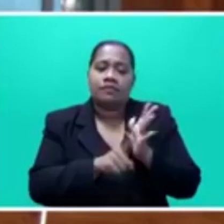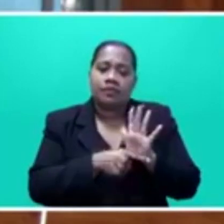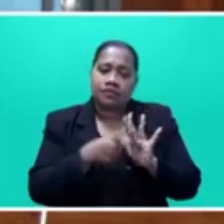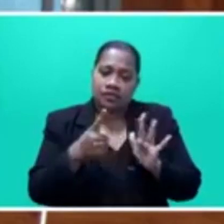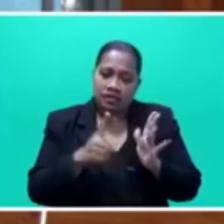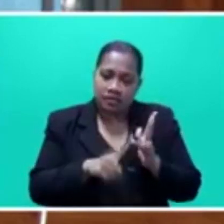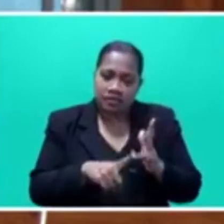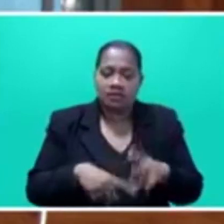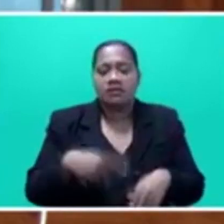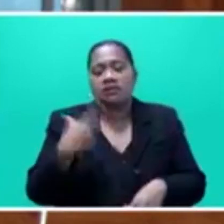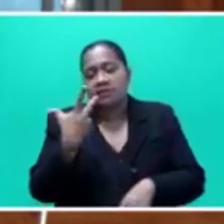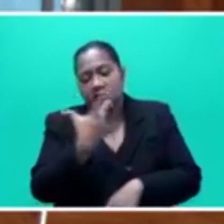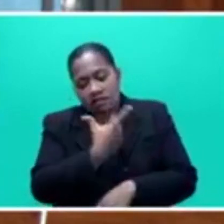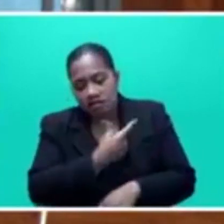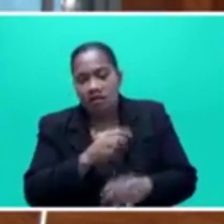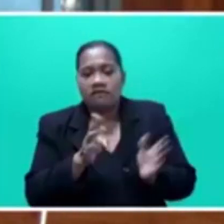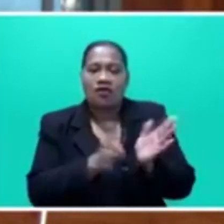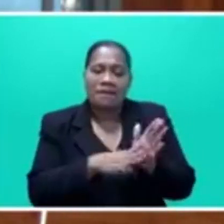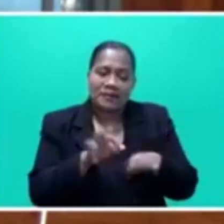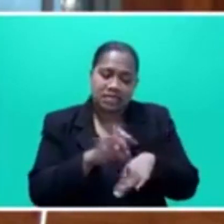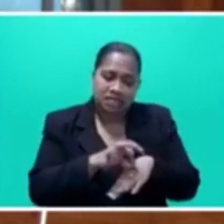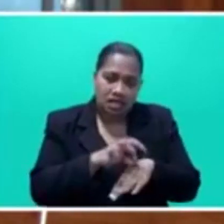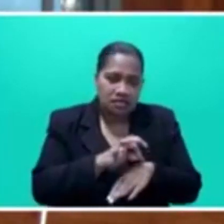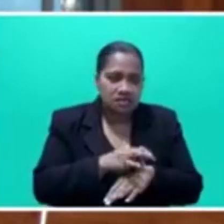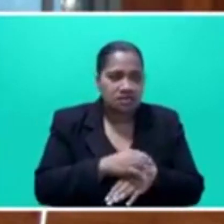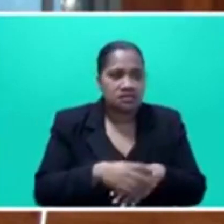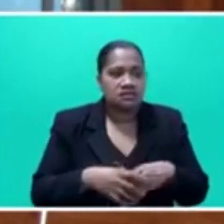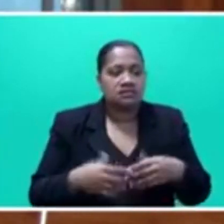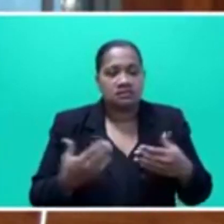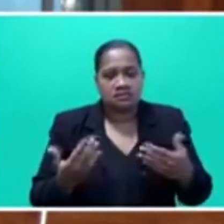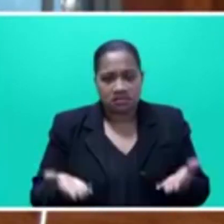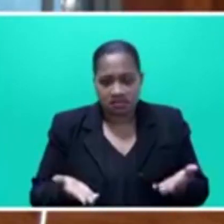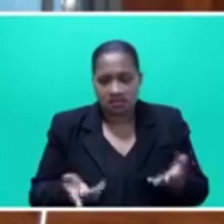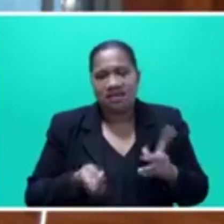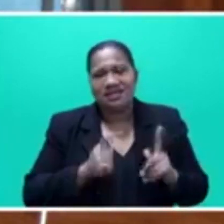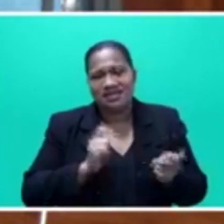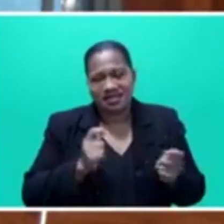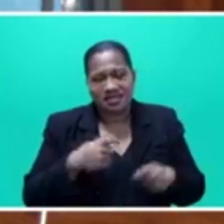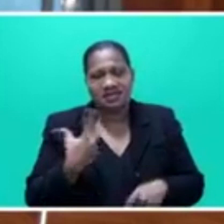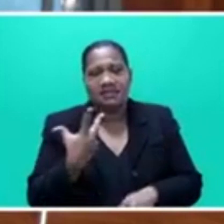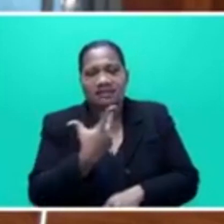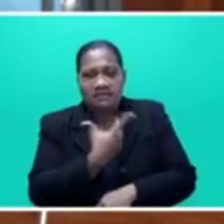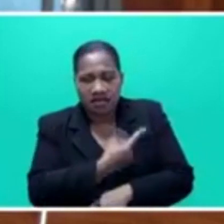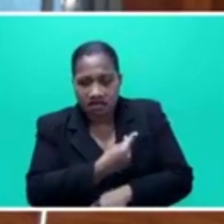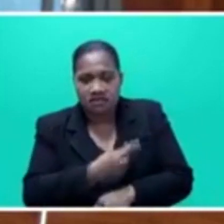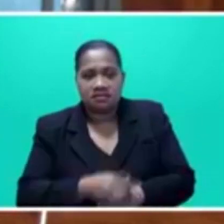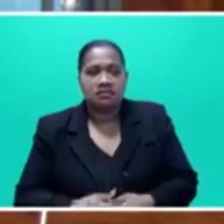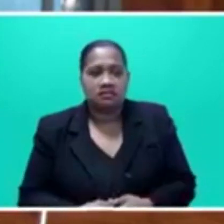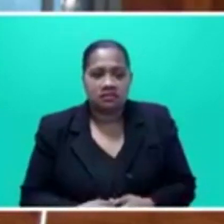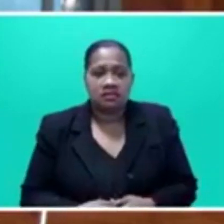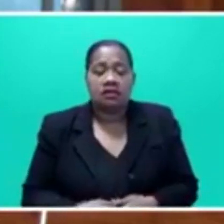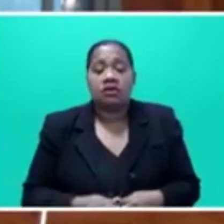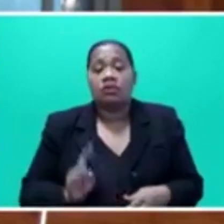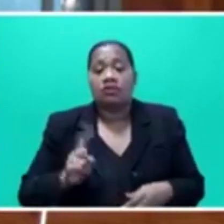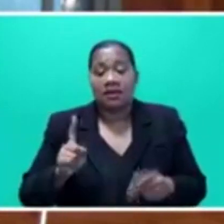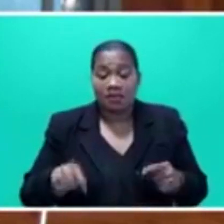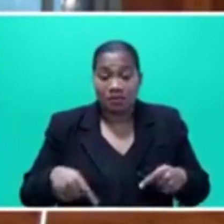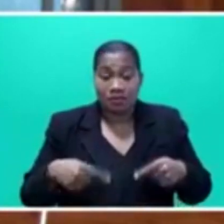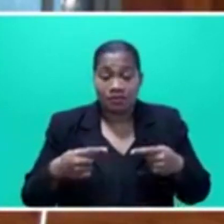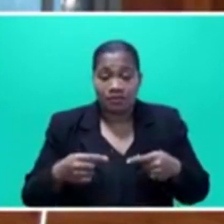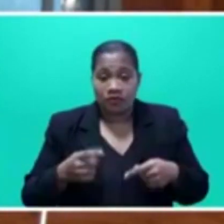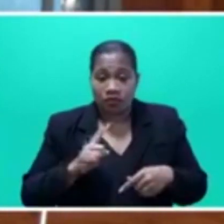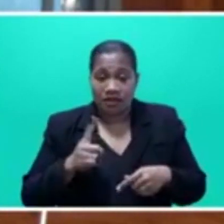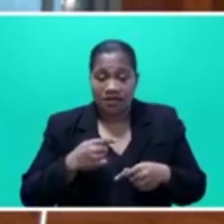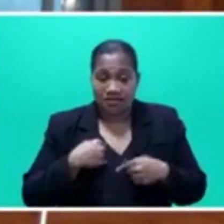vaccinated for measles. Those are tested vaccines. What I'm opposing are untested vaccines.